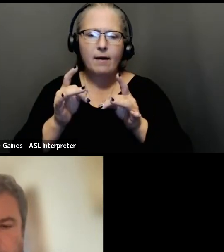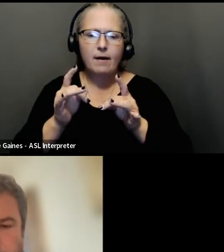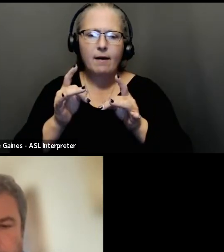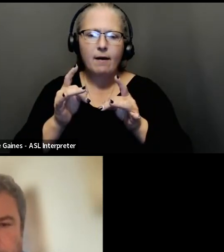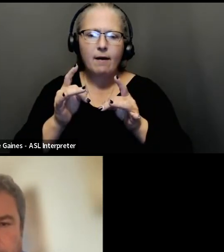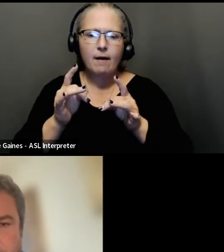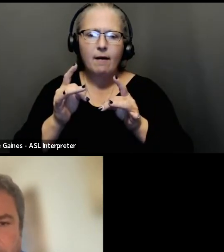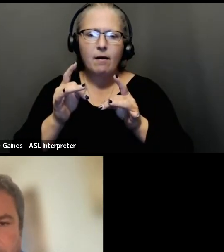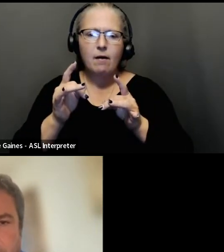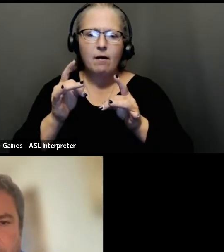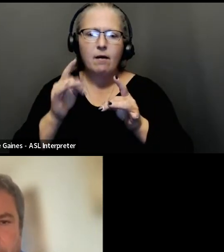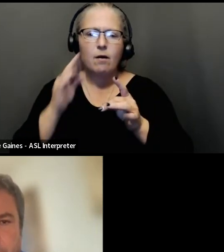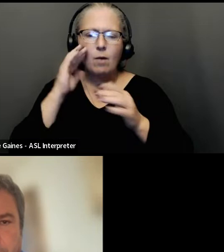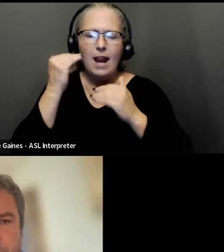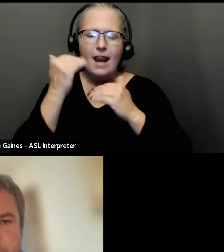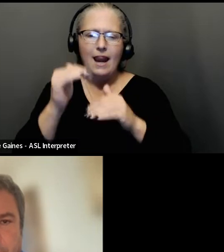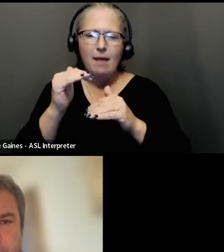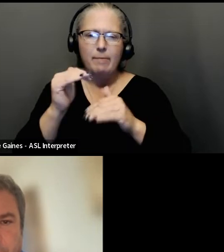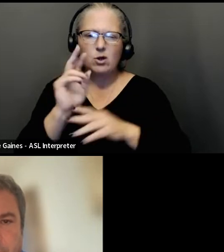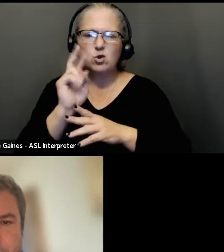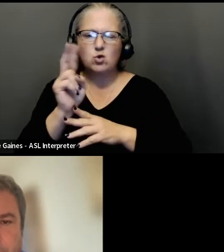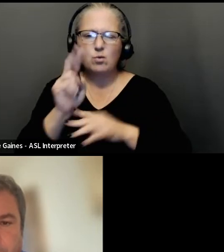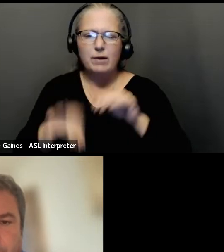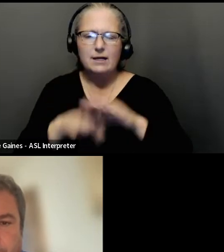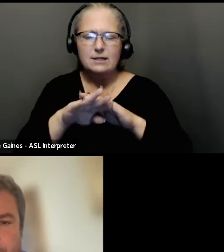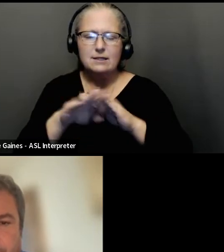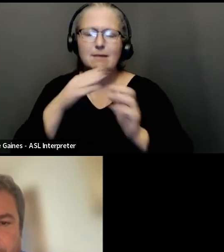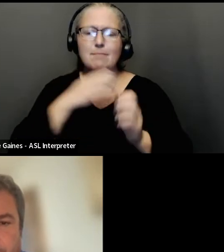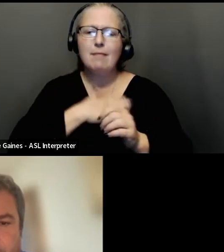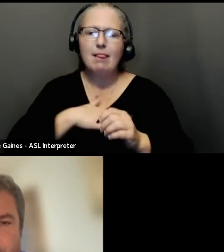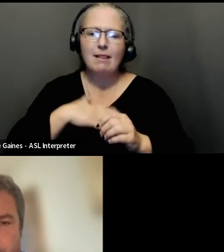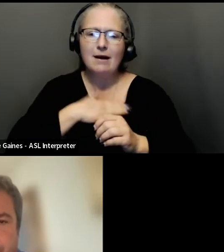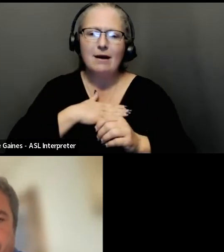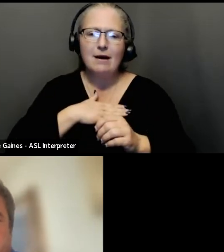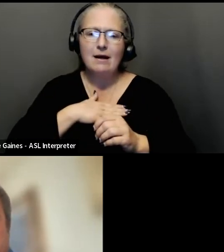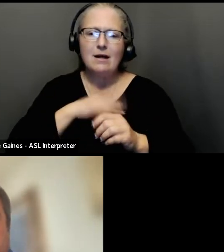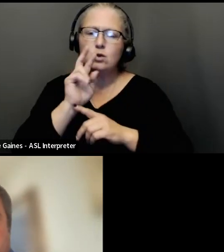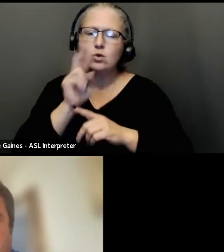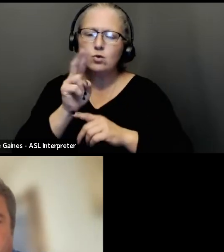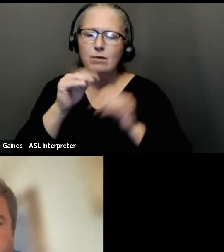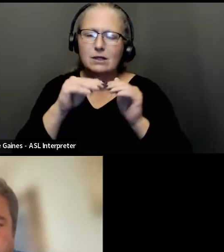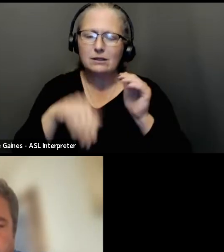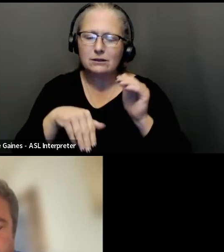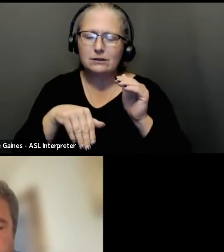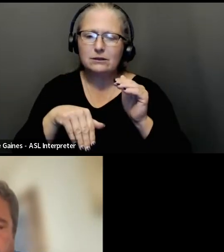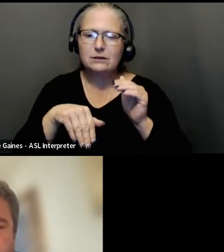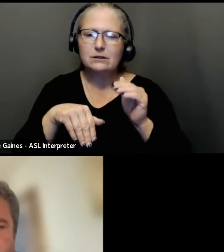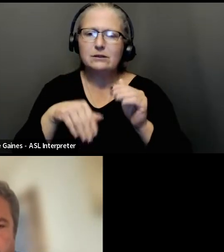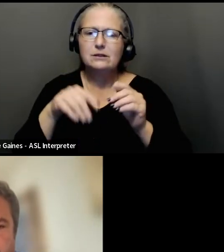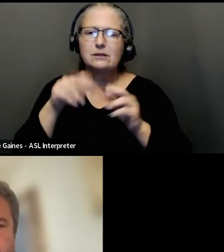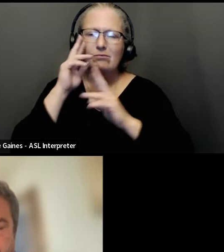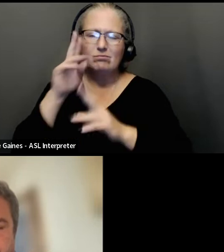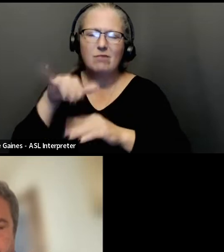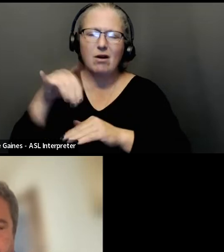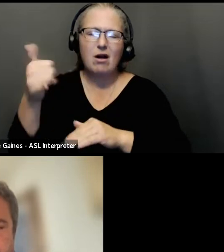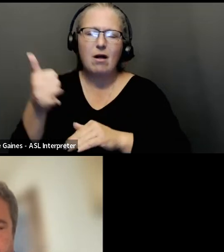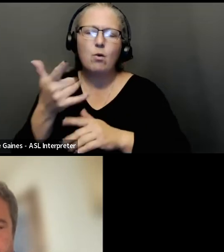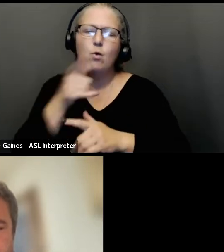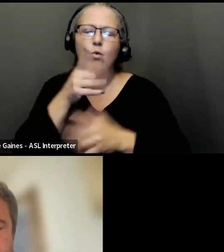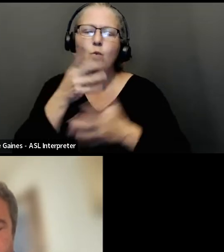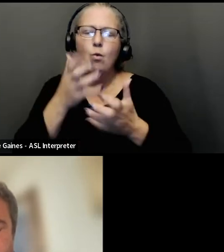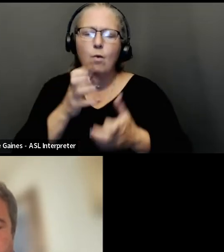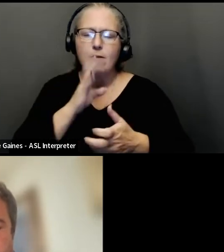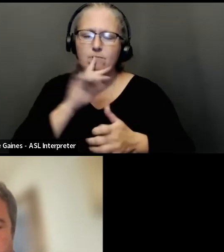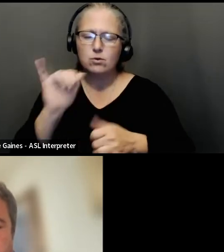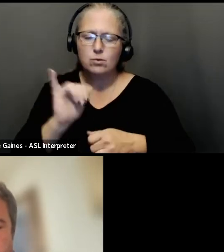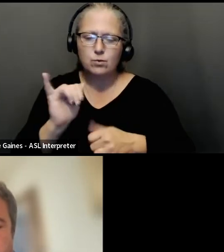So I'm going to limit the comments to 2 minutes. Please stay within the 2 minutes to be courteous to other speakers that would like to also be